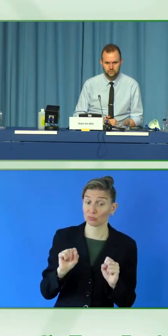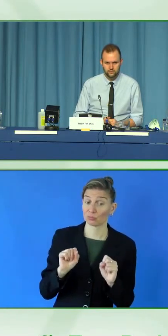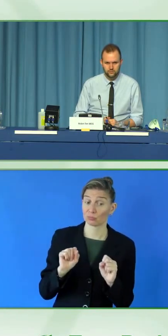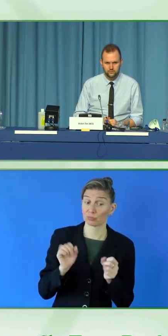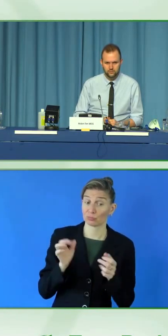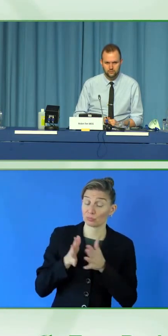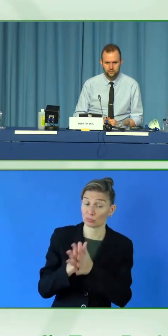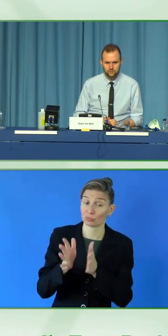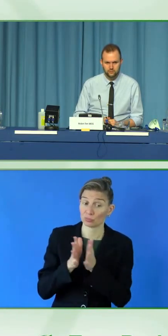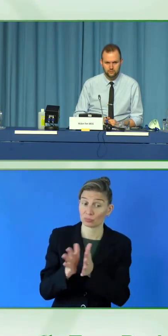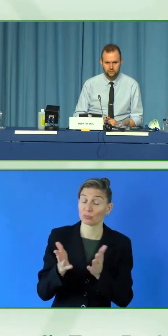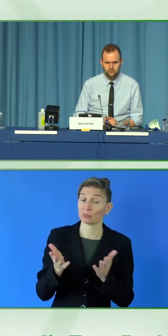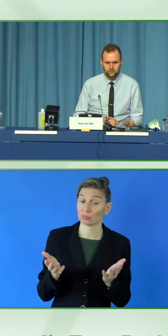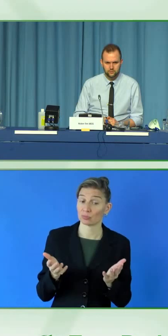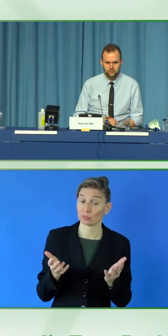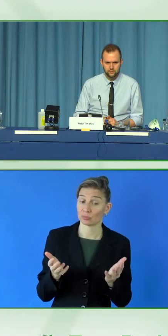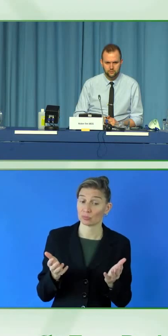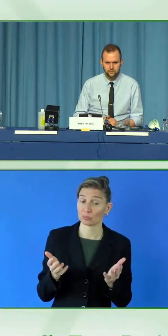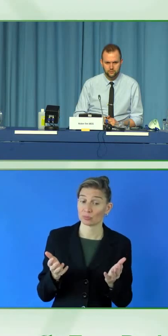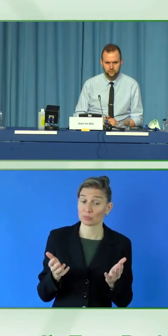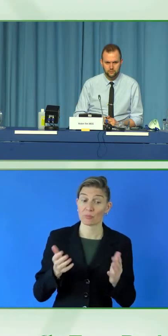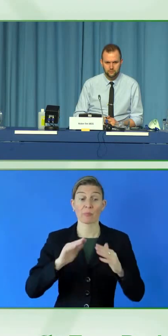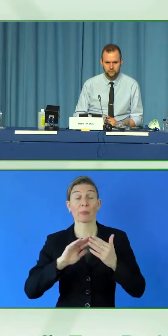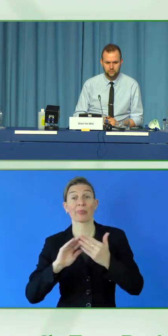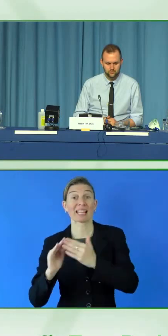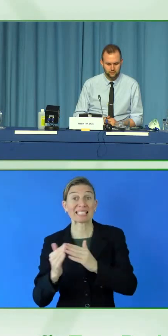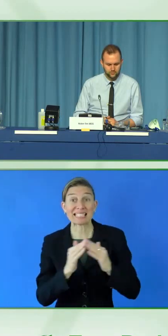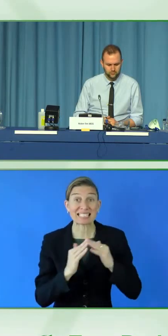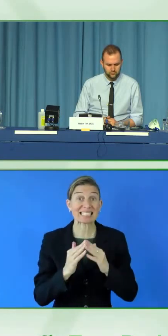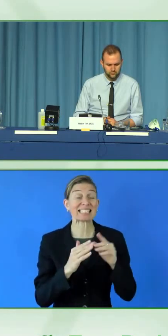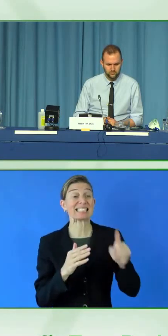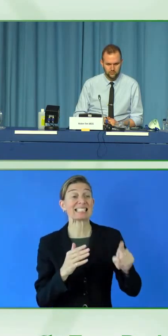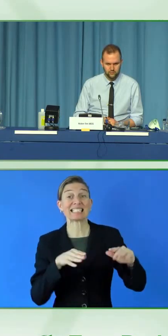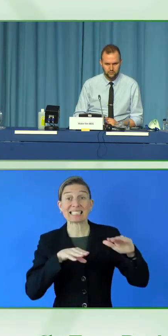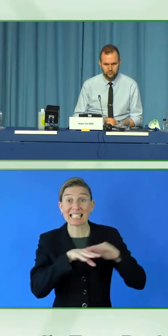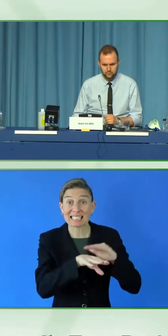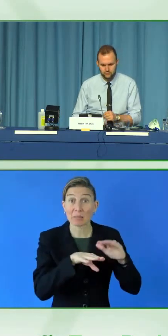more accessible is beneficial for local governments.